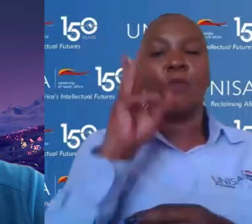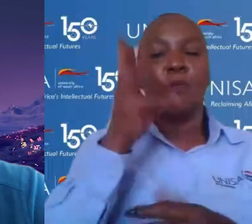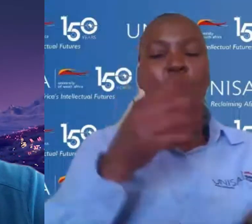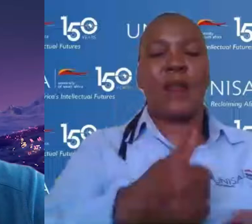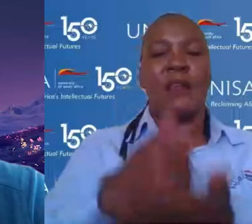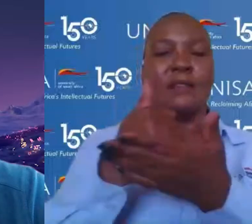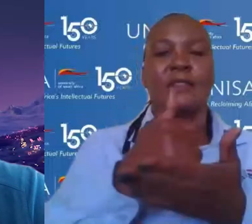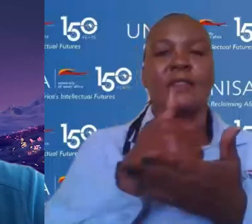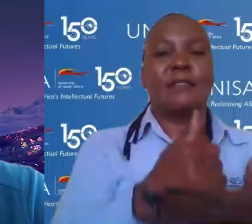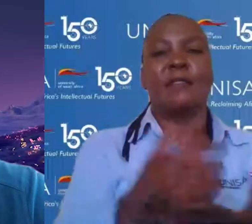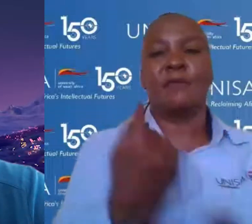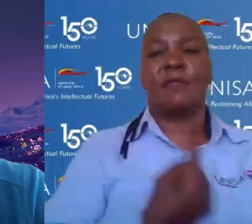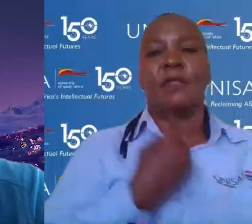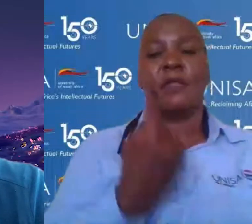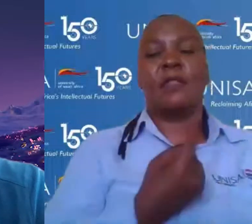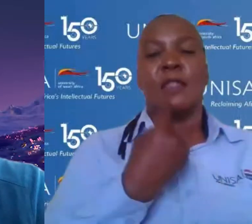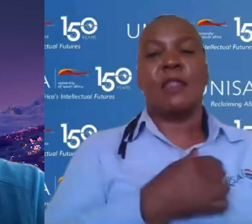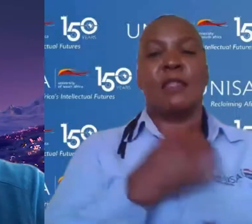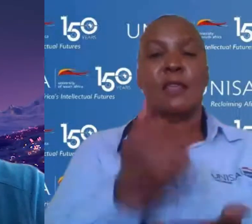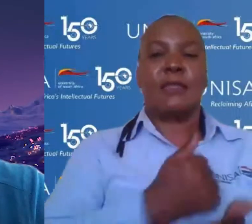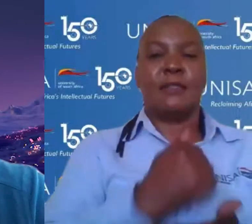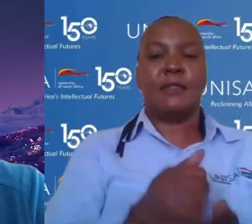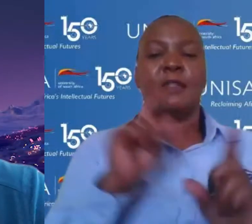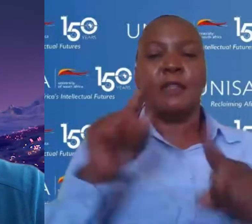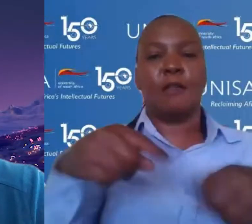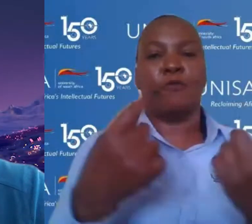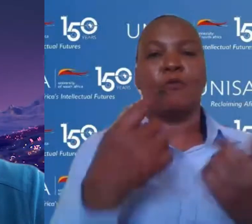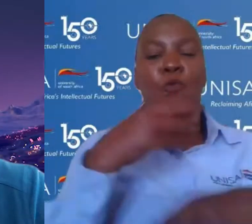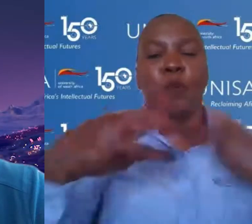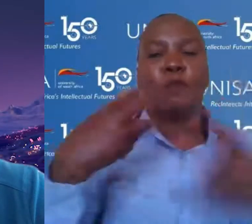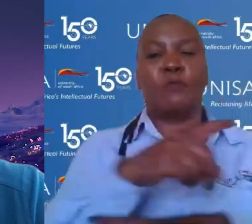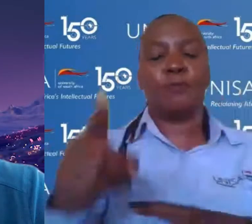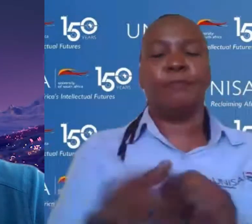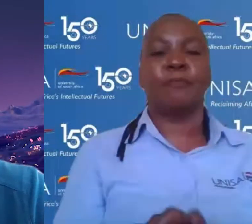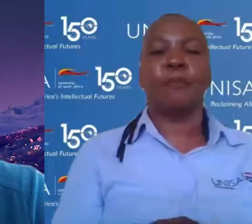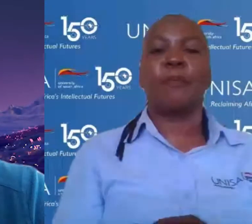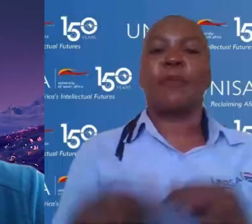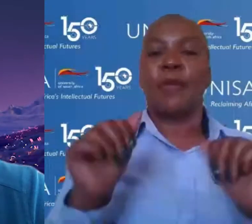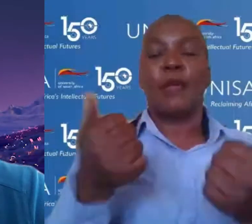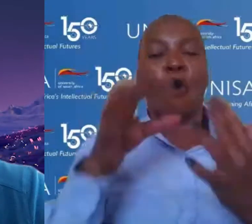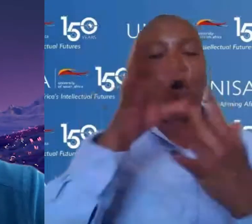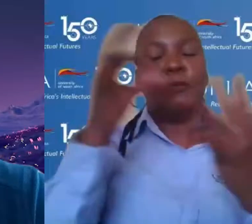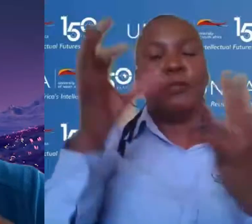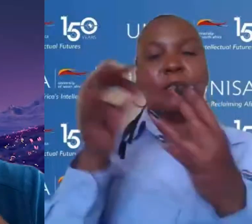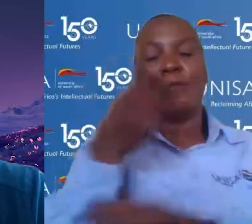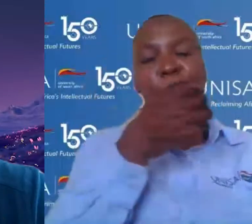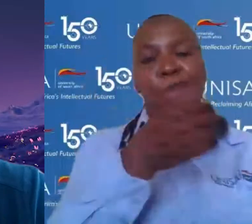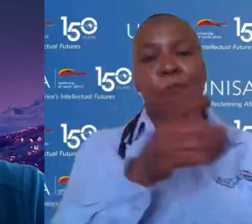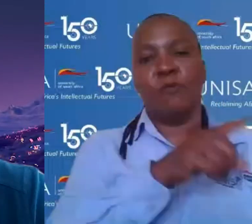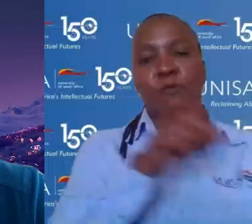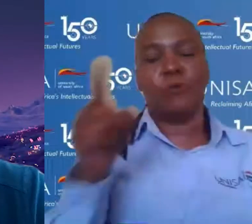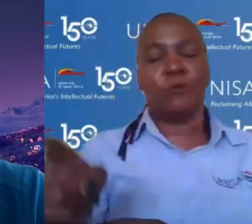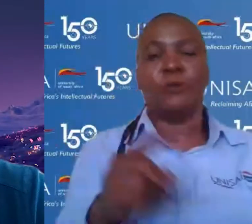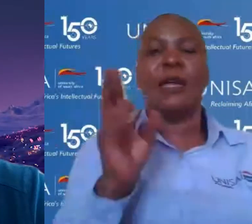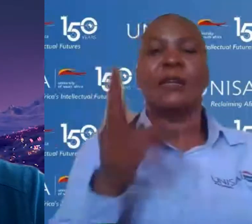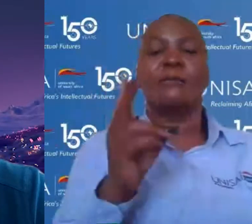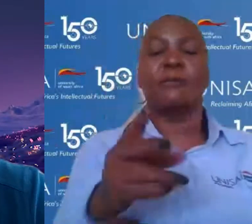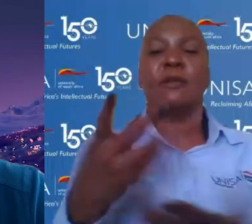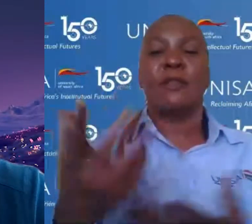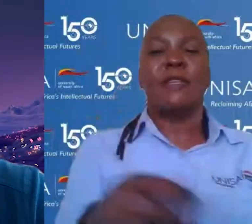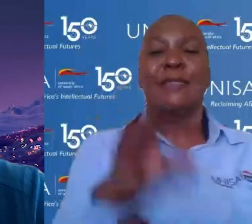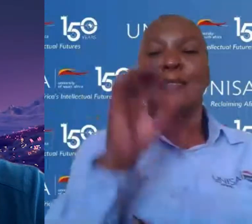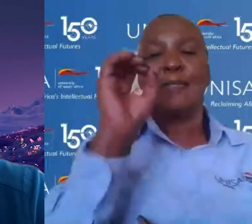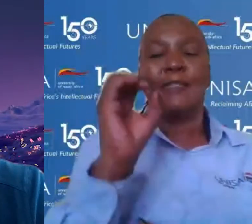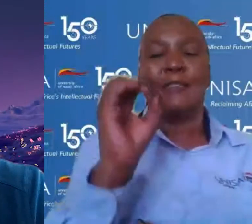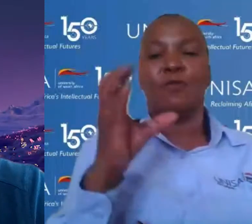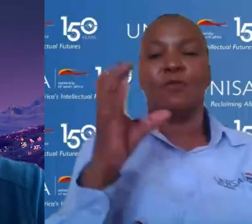link does not work. Okay, great. So there are options for you. Again, these are 0 credit